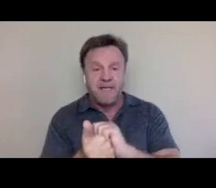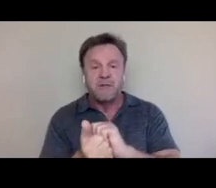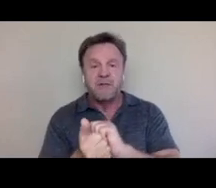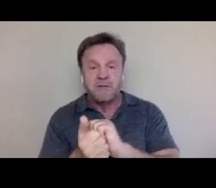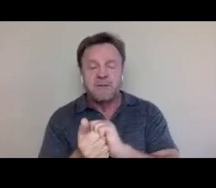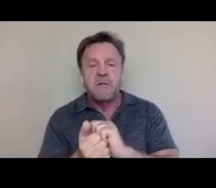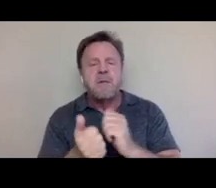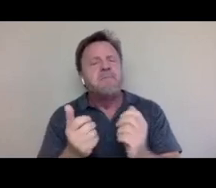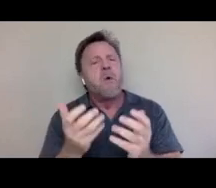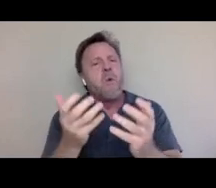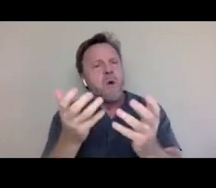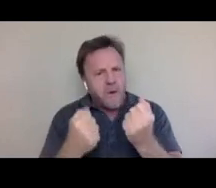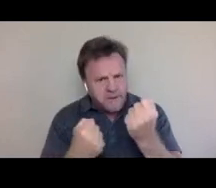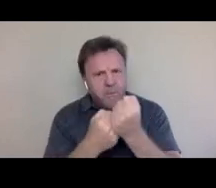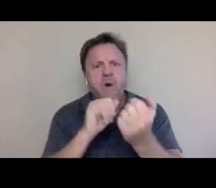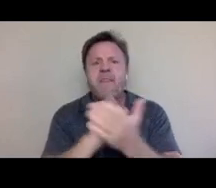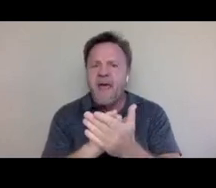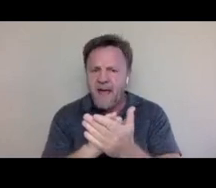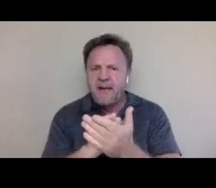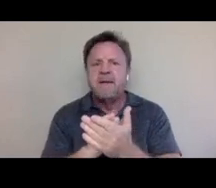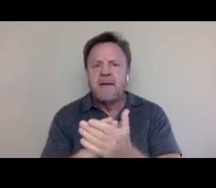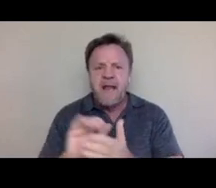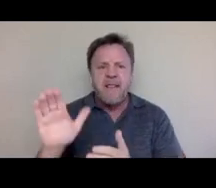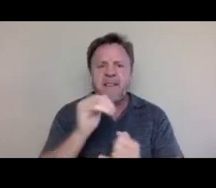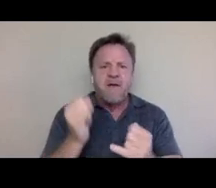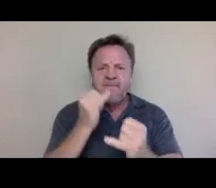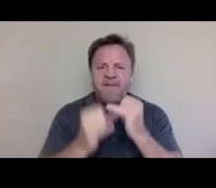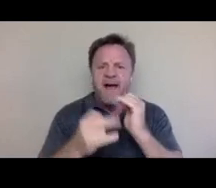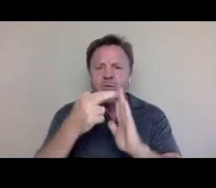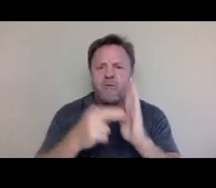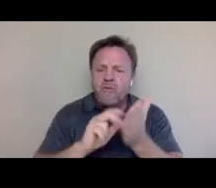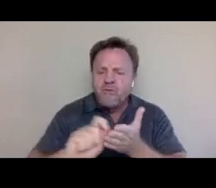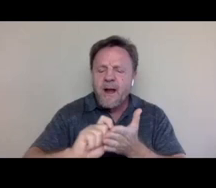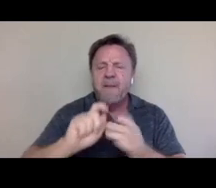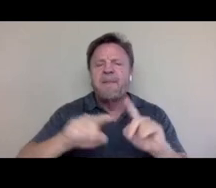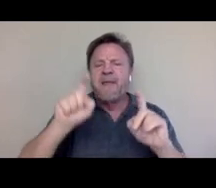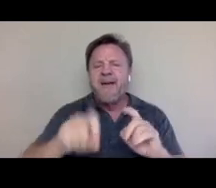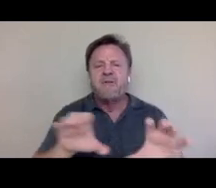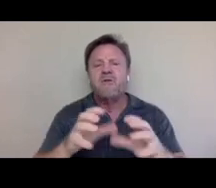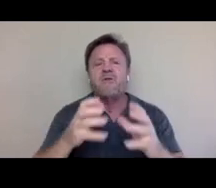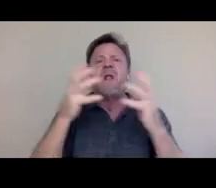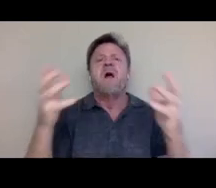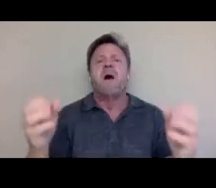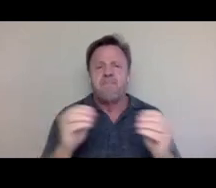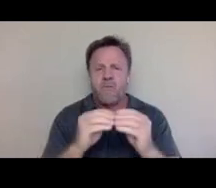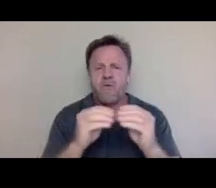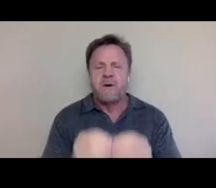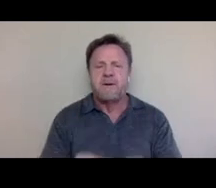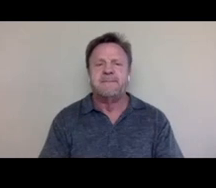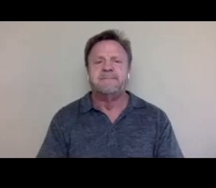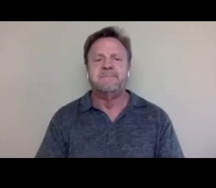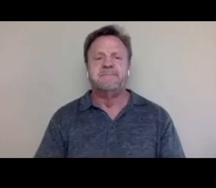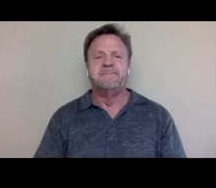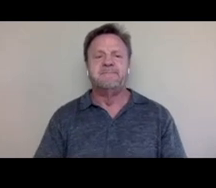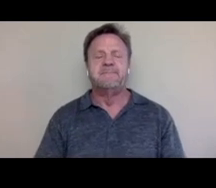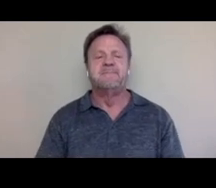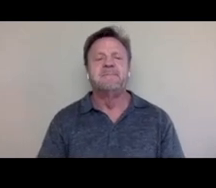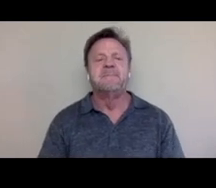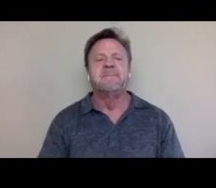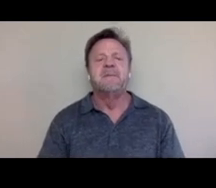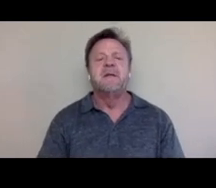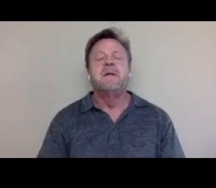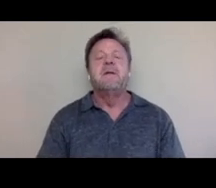Now, we want to support that in their final rule writing, but they need to do a lot more. Next slide, please.